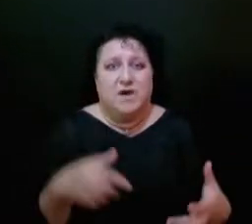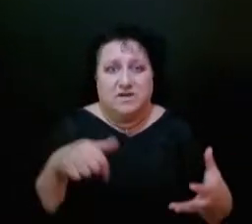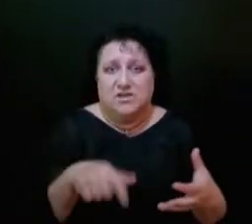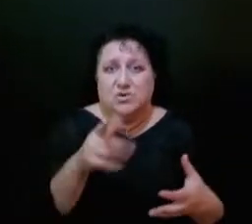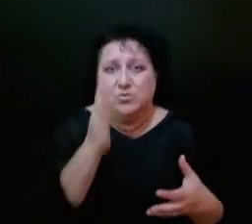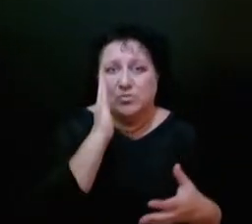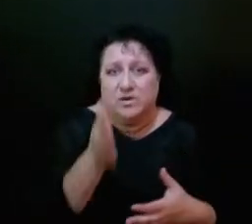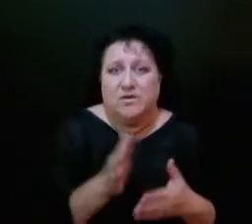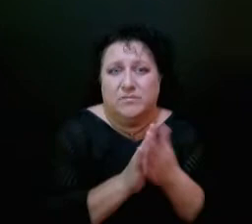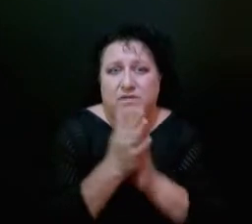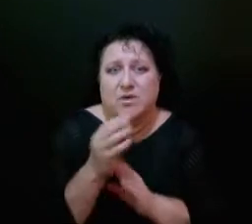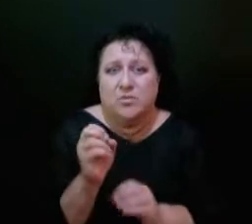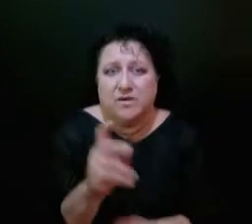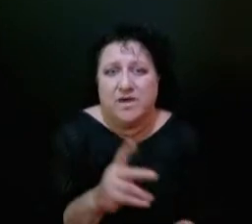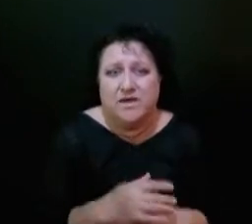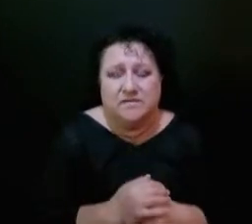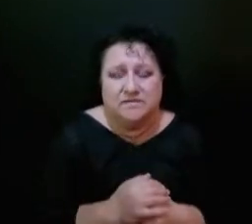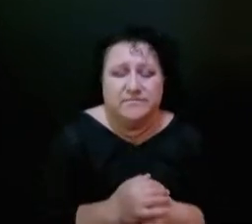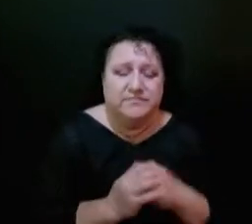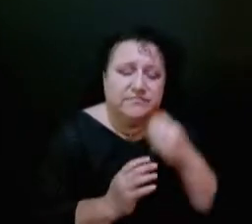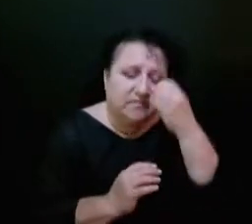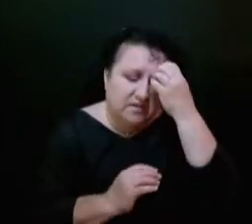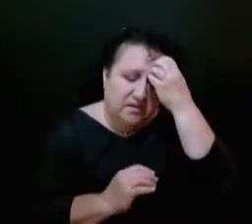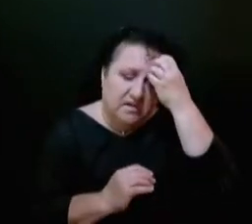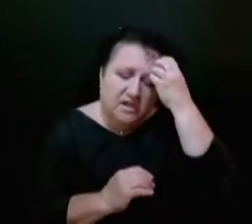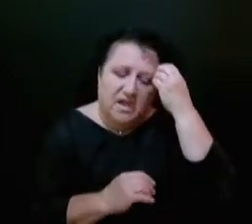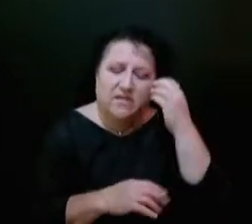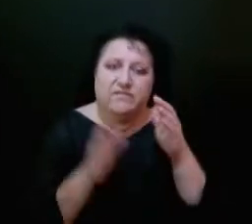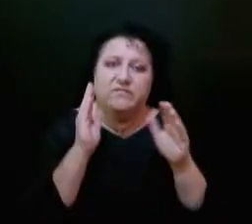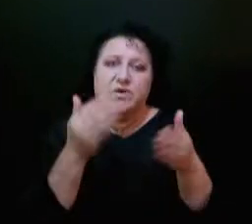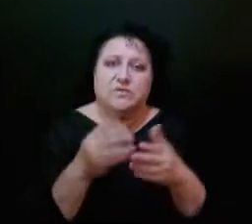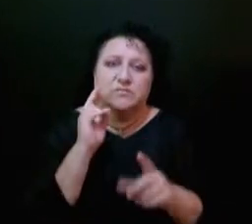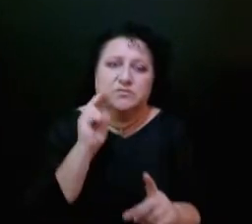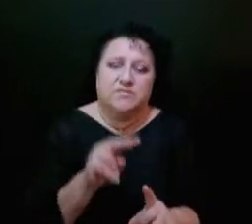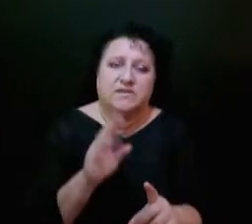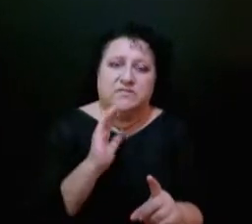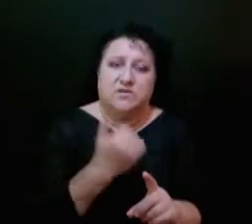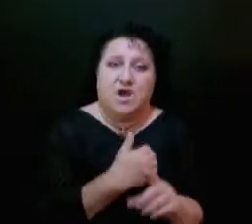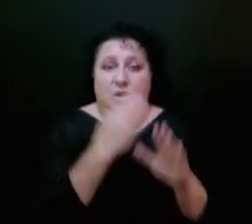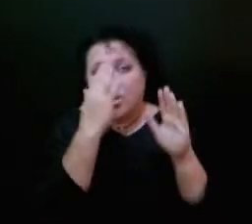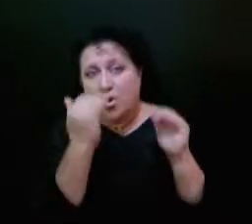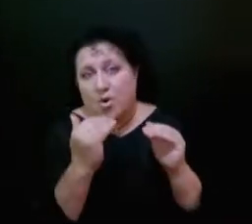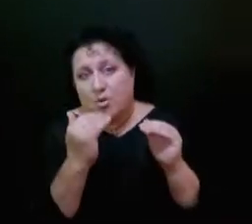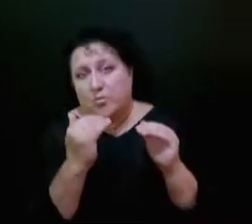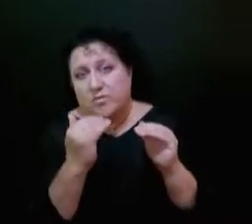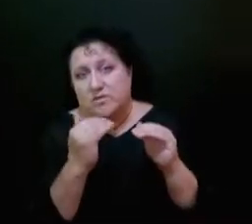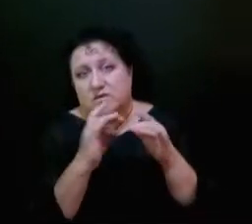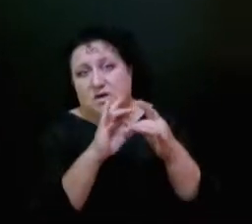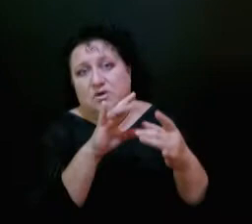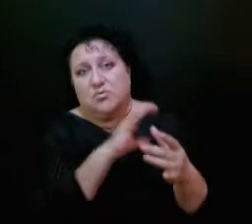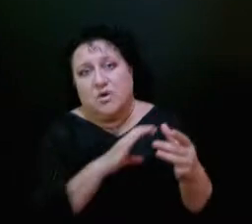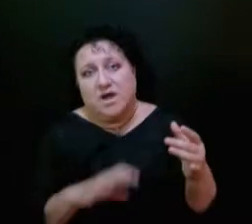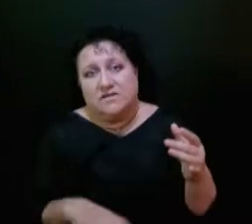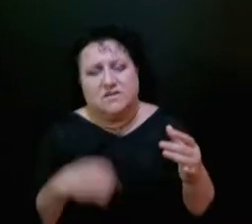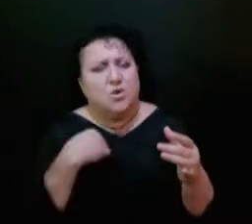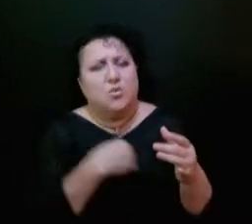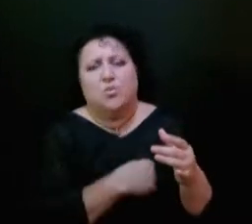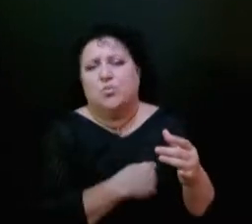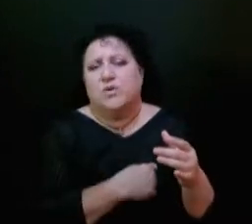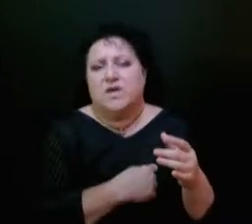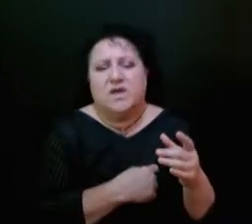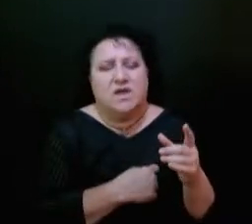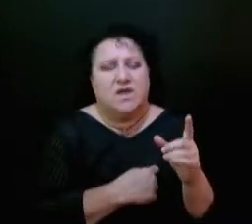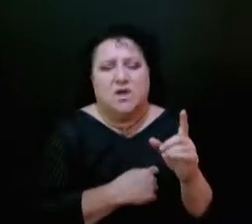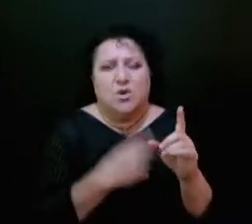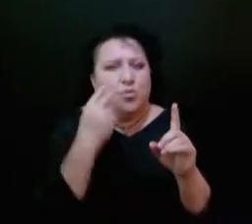okay. A focused perspective on our hope in Christ, we will never lose sight of this. We're going to be okay.